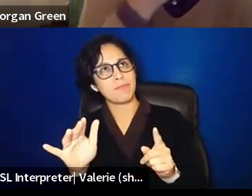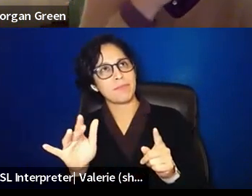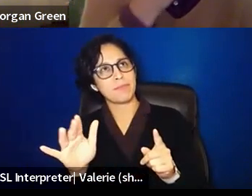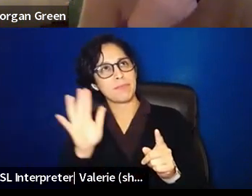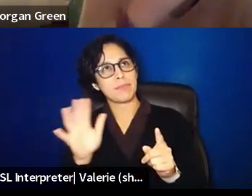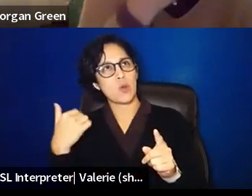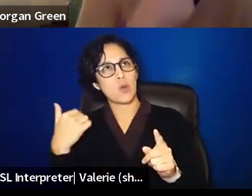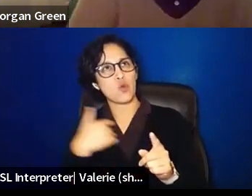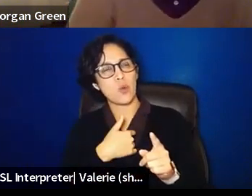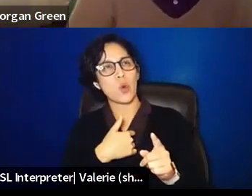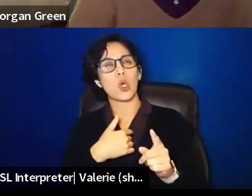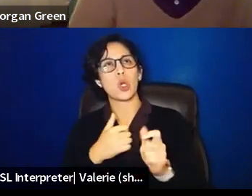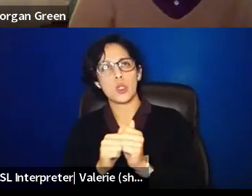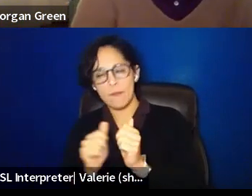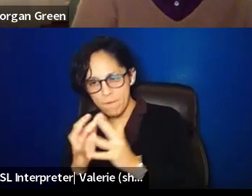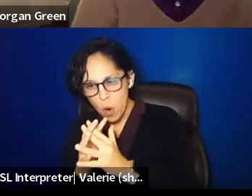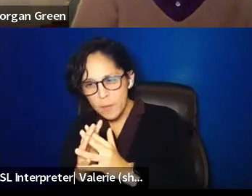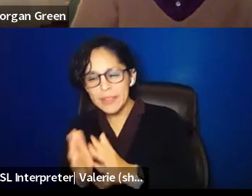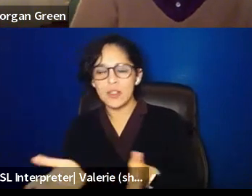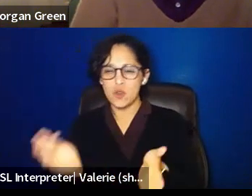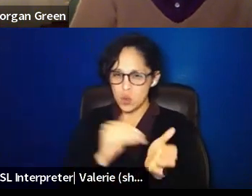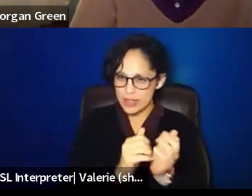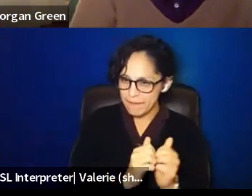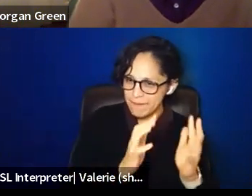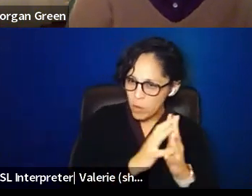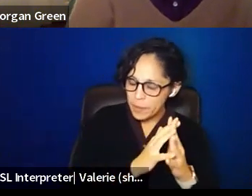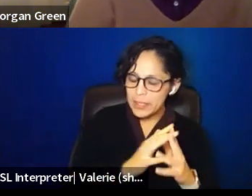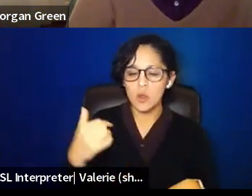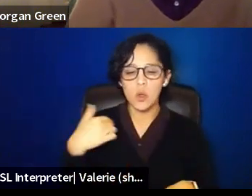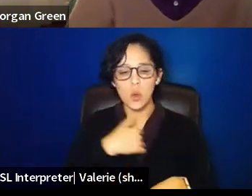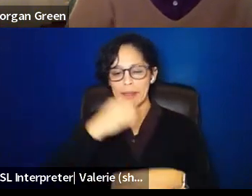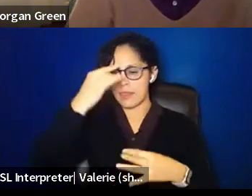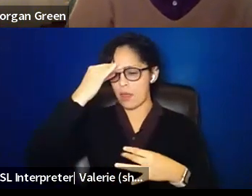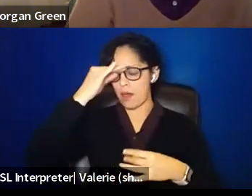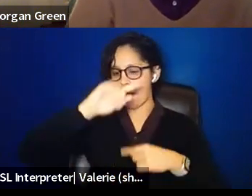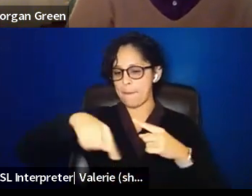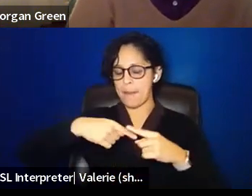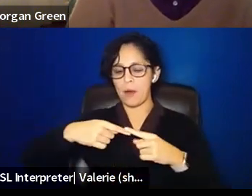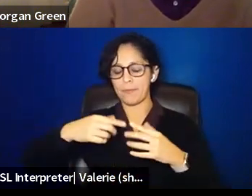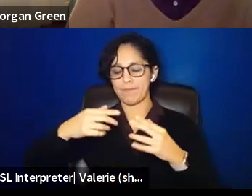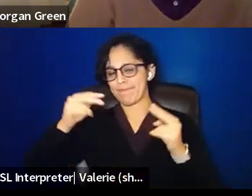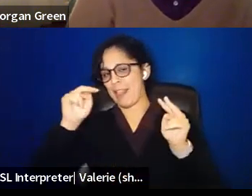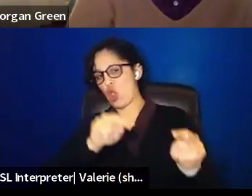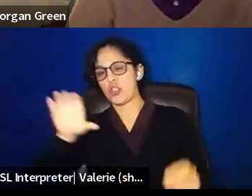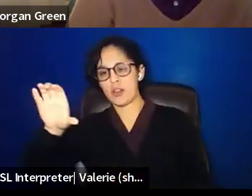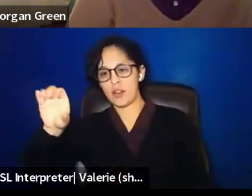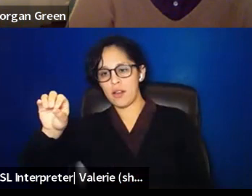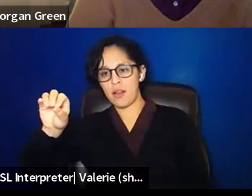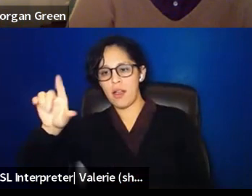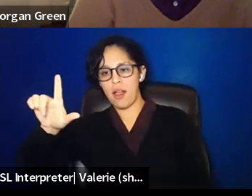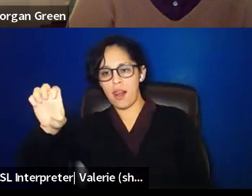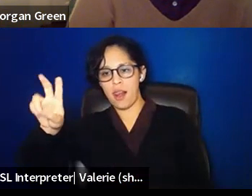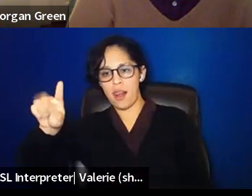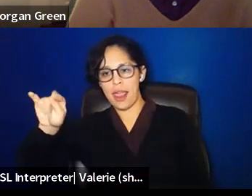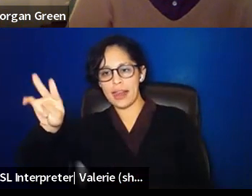forming and reforming, we looked to the collective universes a lot, their sort of collaborative model